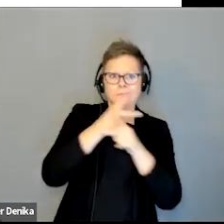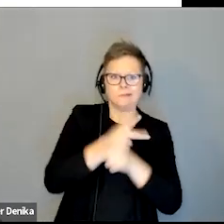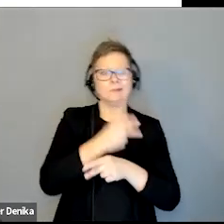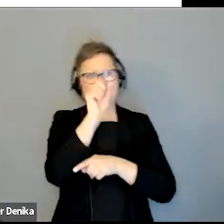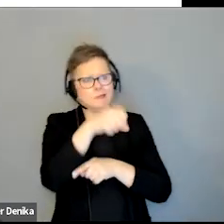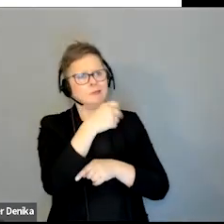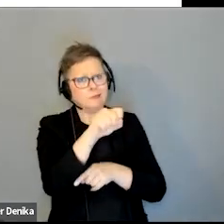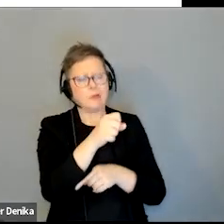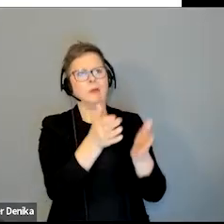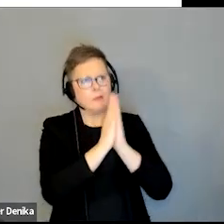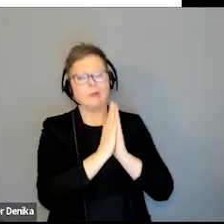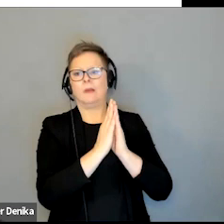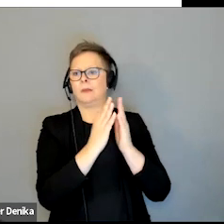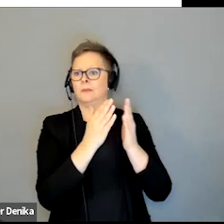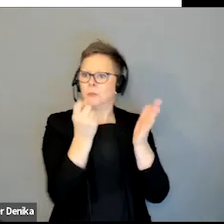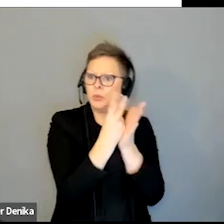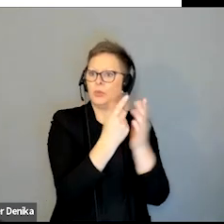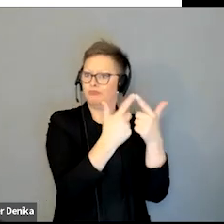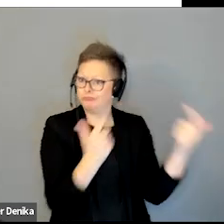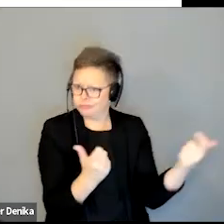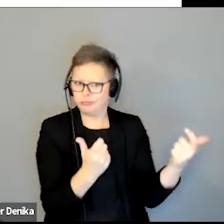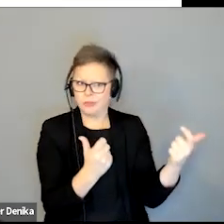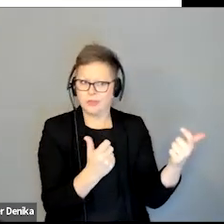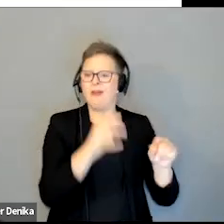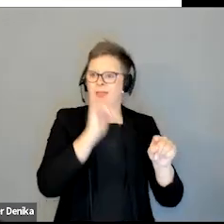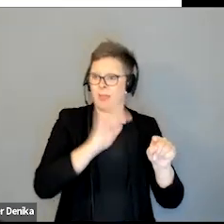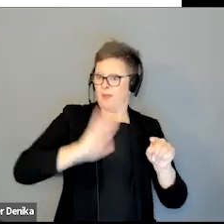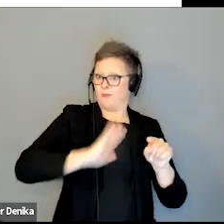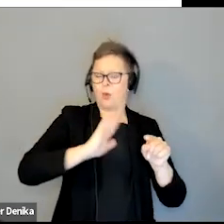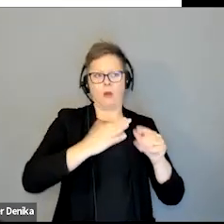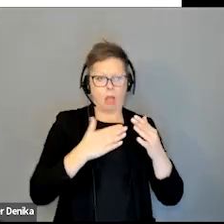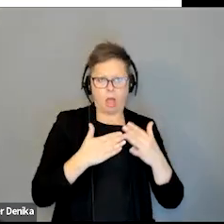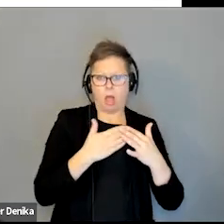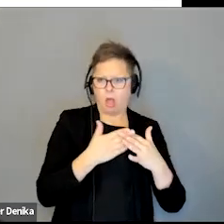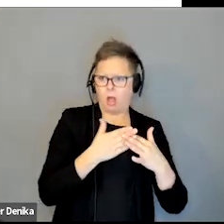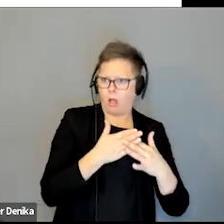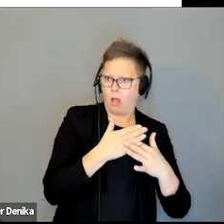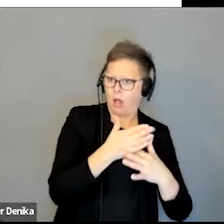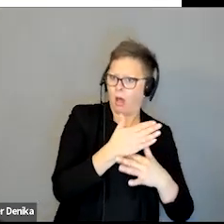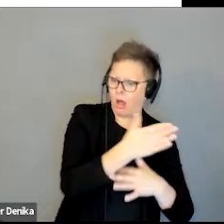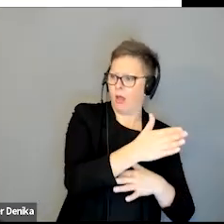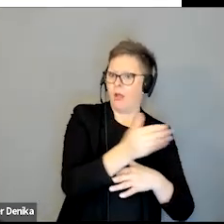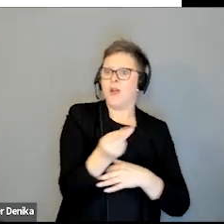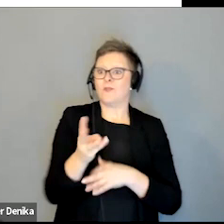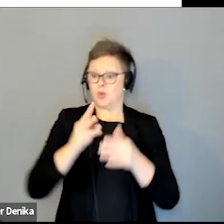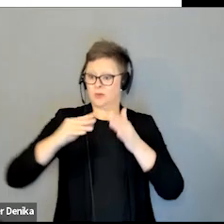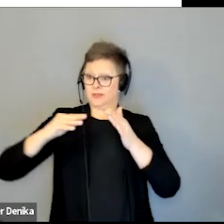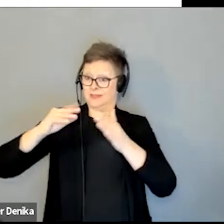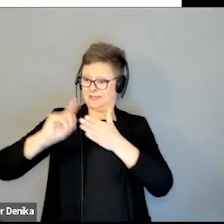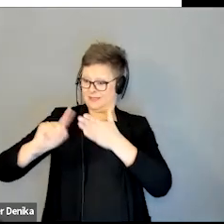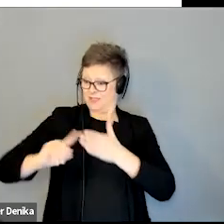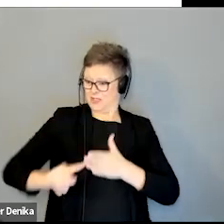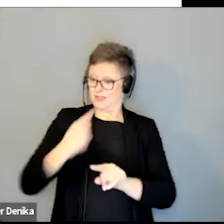for obtaining accommodations before the pandemic had often been a long and a bureaucratic one, several studies argued that the pandemic demonstrated that